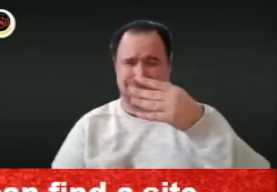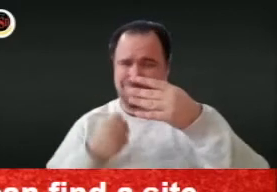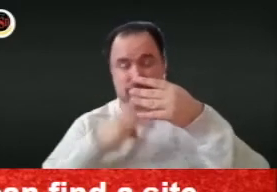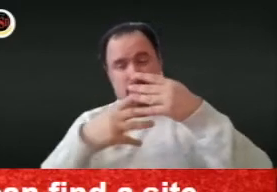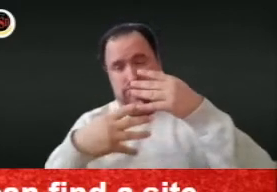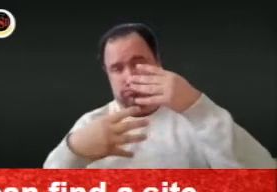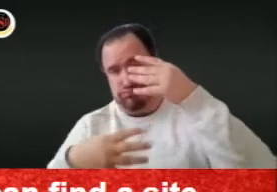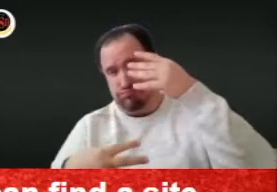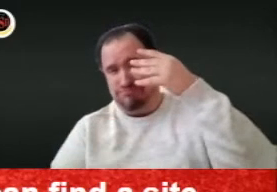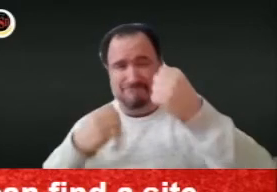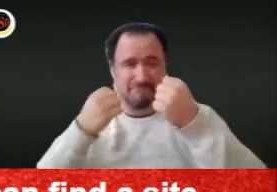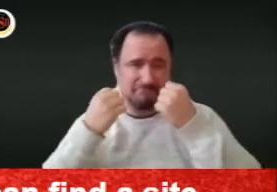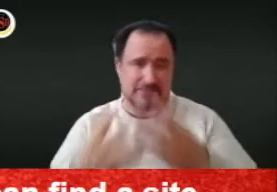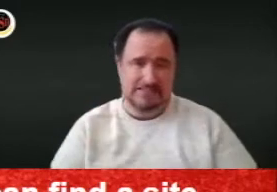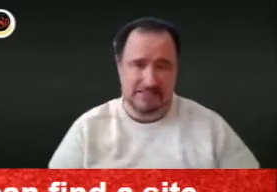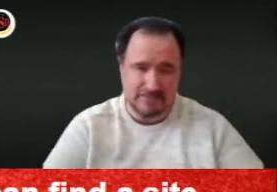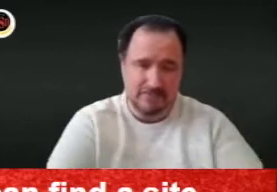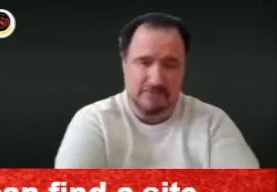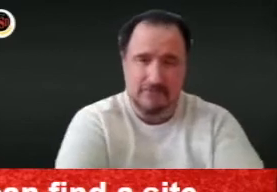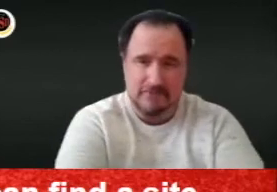a variety. The list goes on and on.